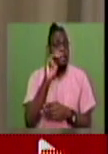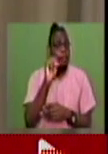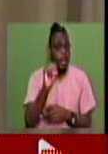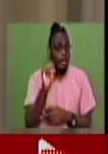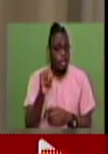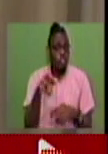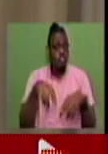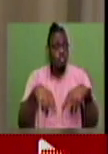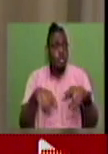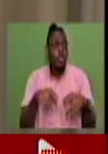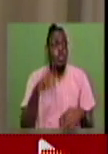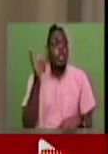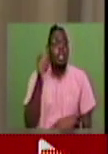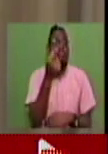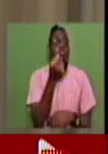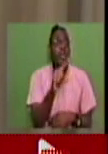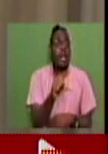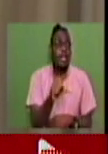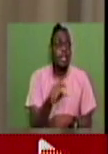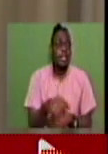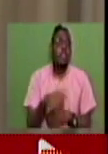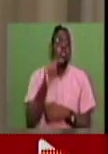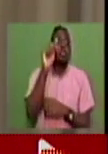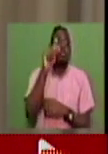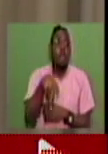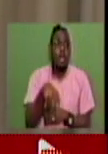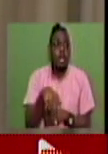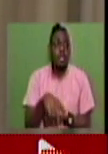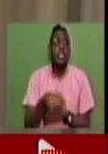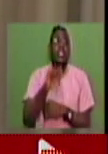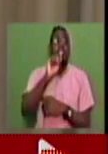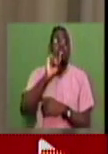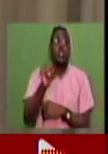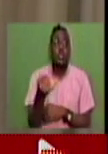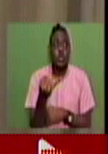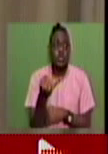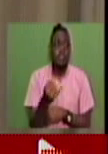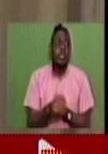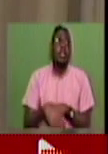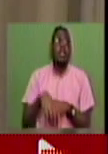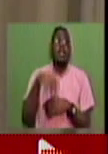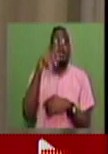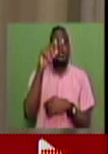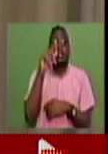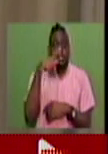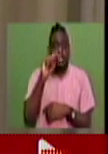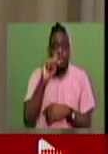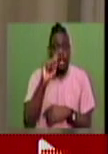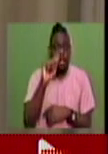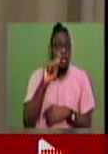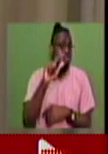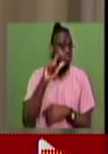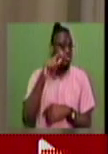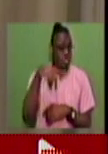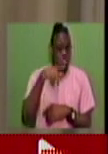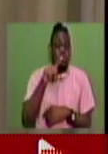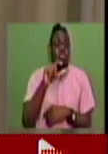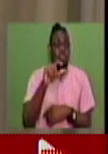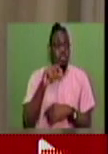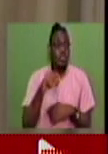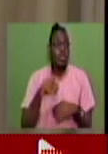St. Joseph, Talparo Las Lomas, Tabaquit, Paramin, Barakpo,